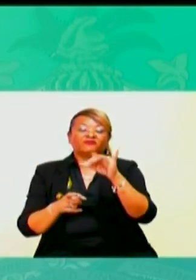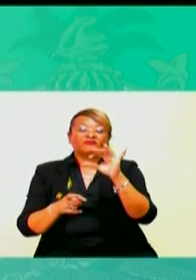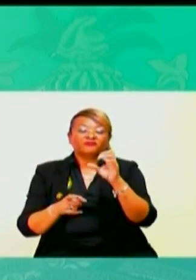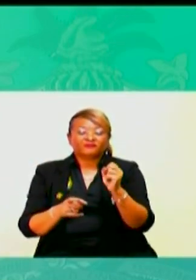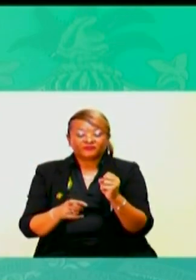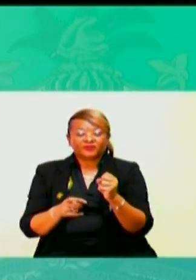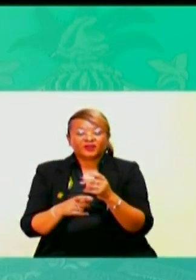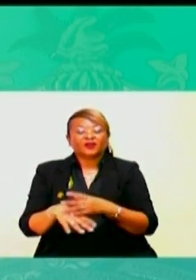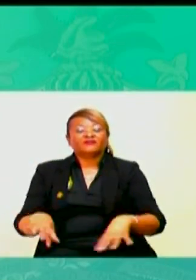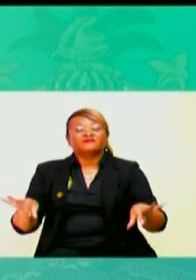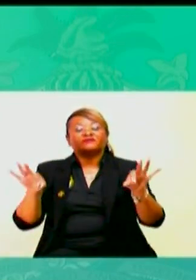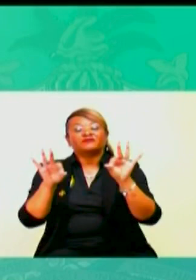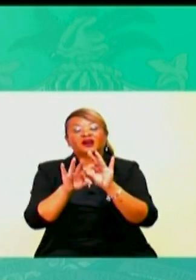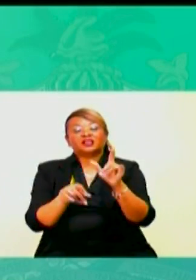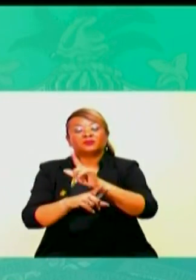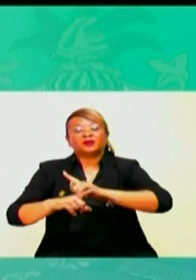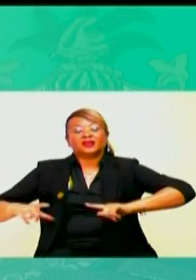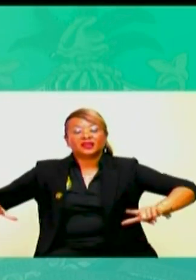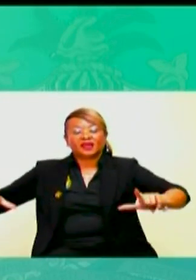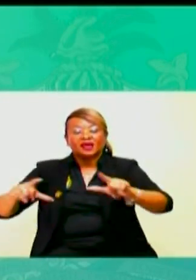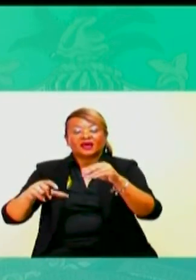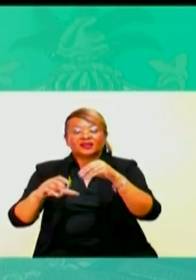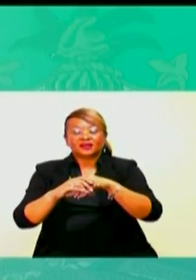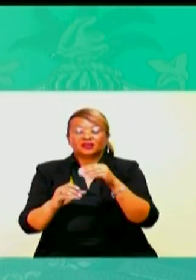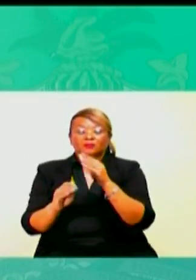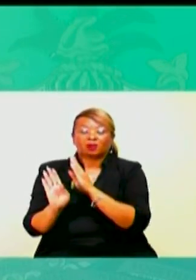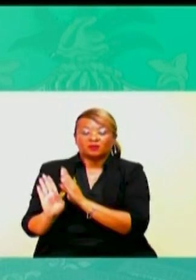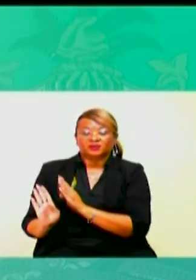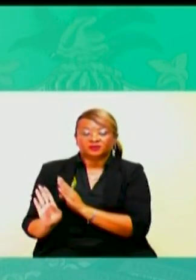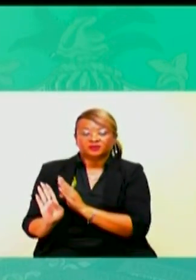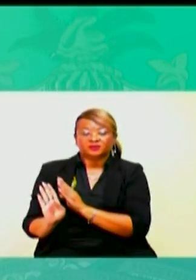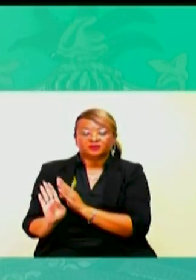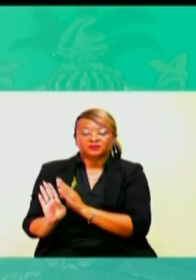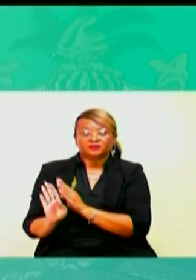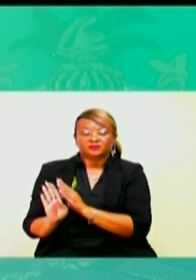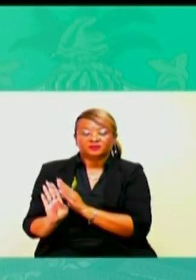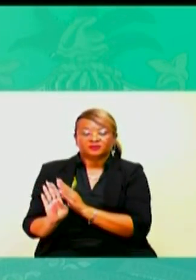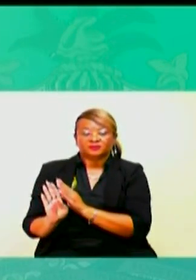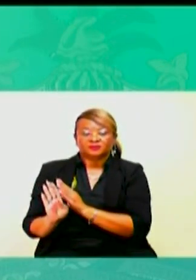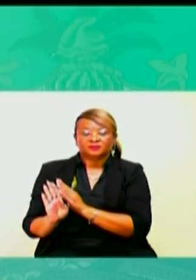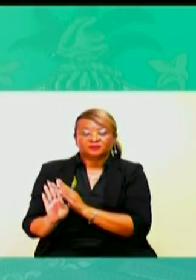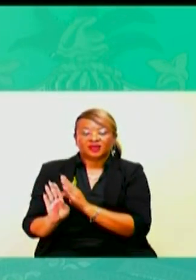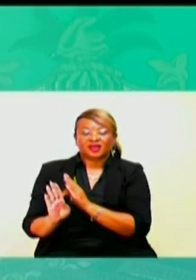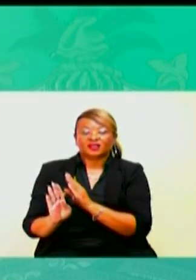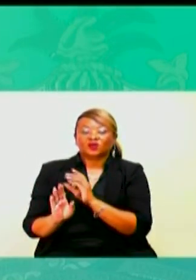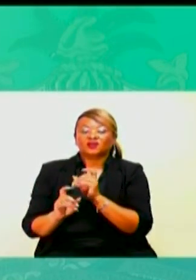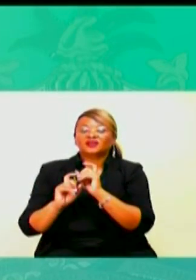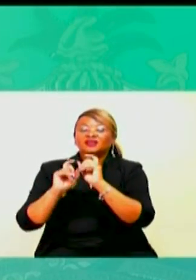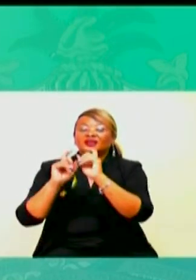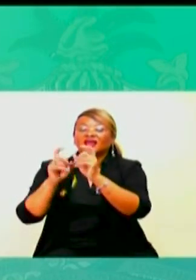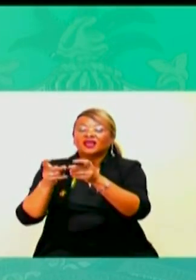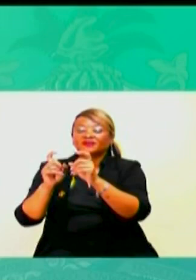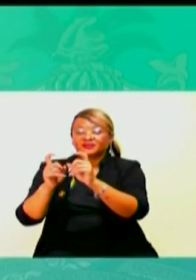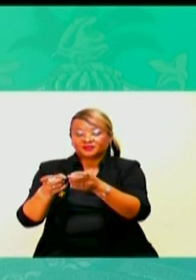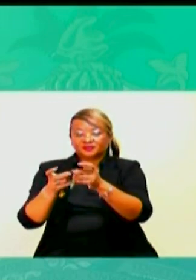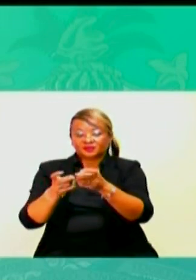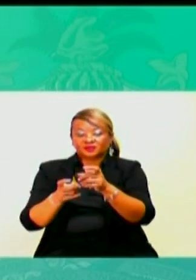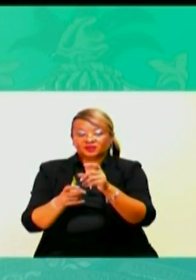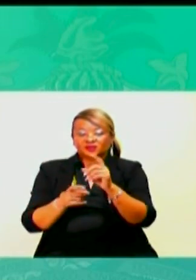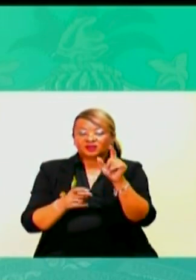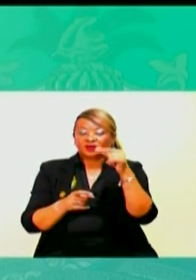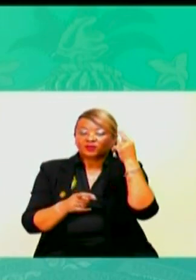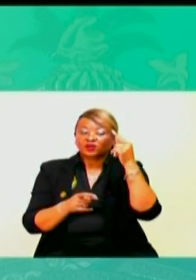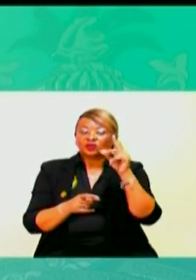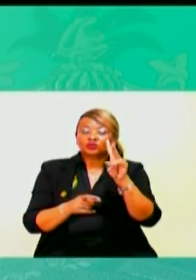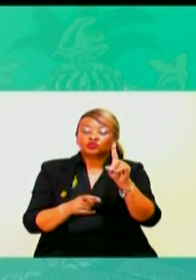the entire Commonwealth of the Bahamas. It's our port. That's the entry point. And they only gave it away, Madam Speaker. The government only get $2.8